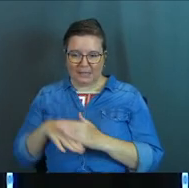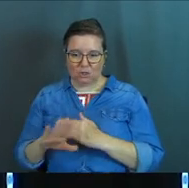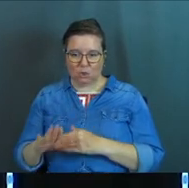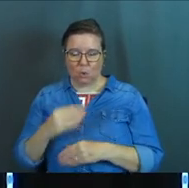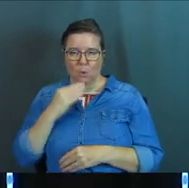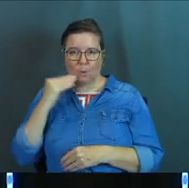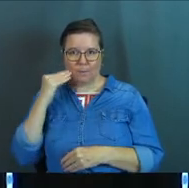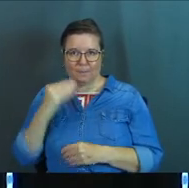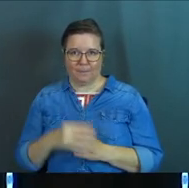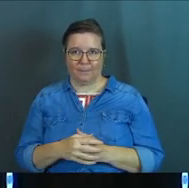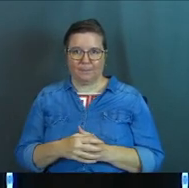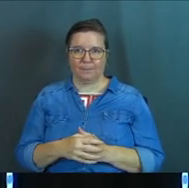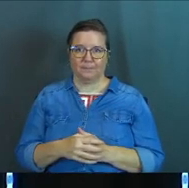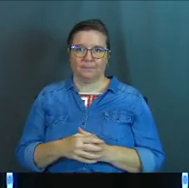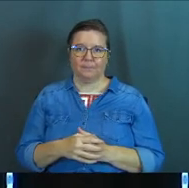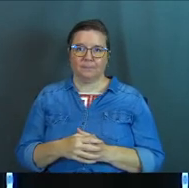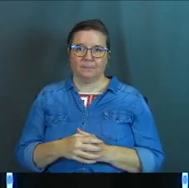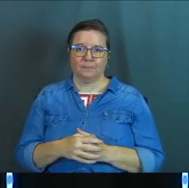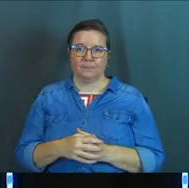me into your home.